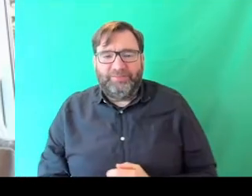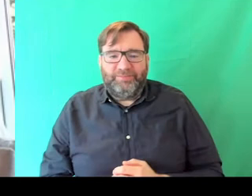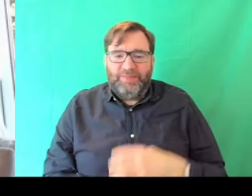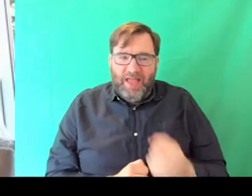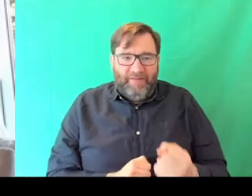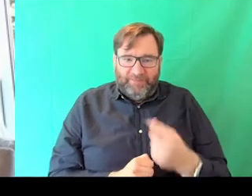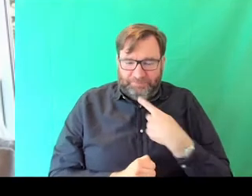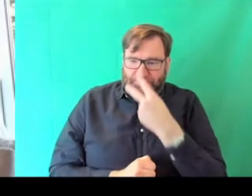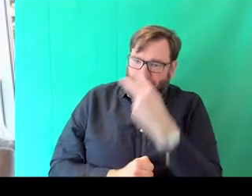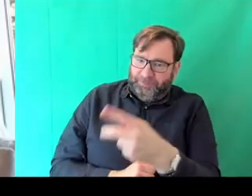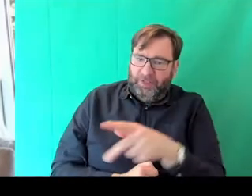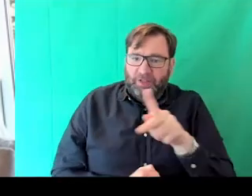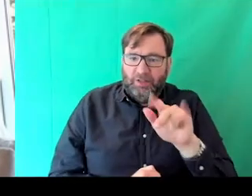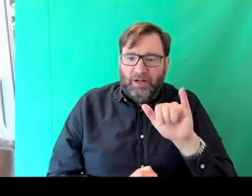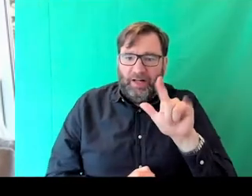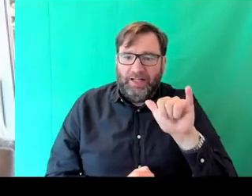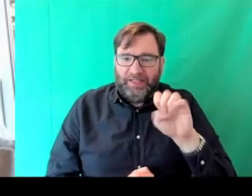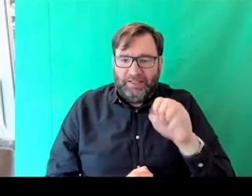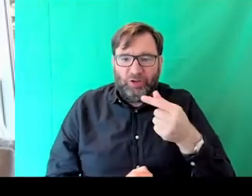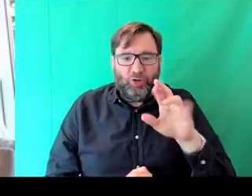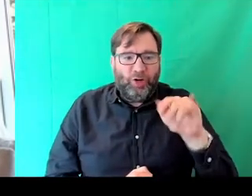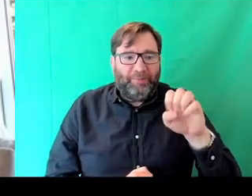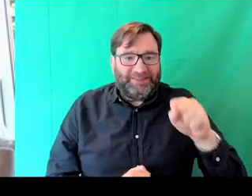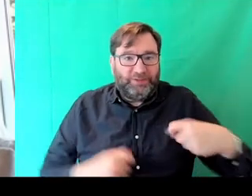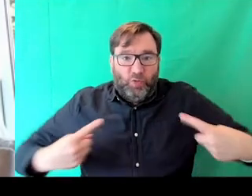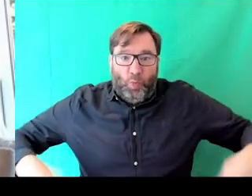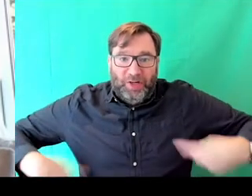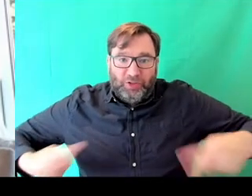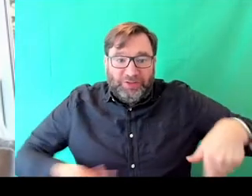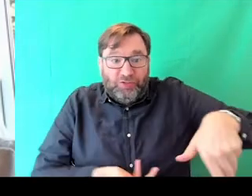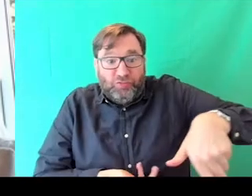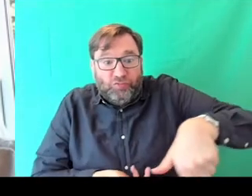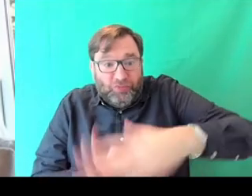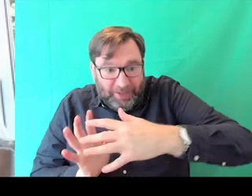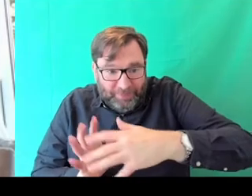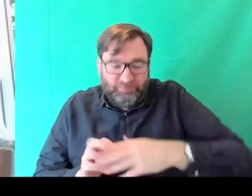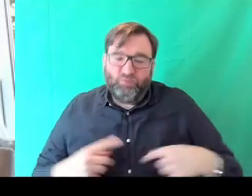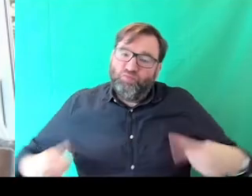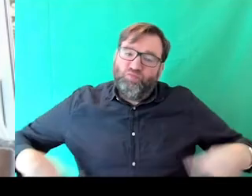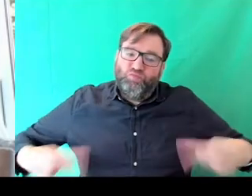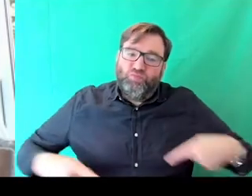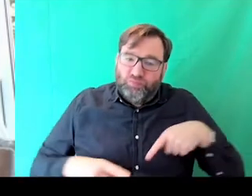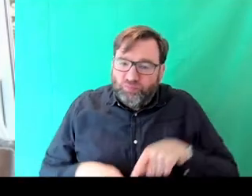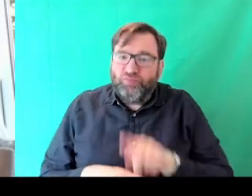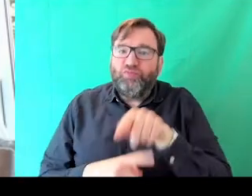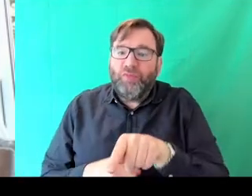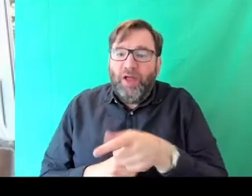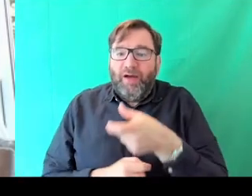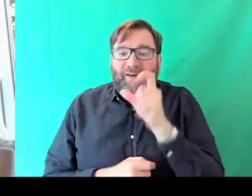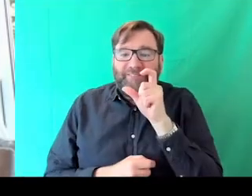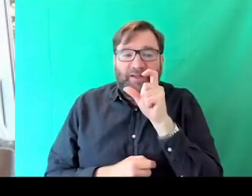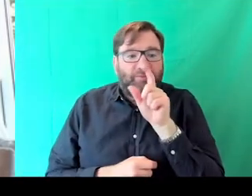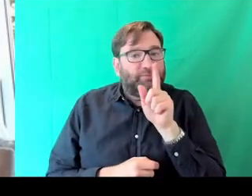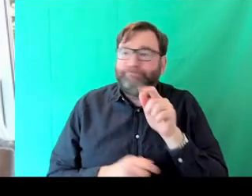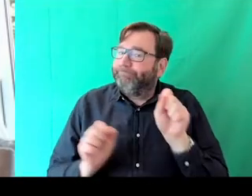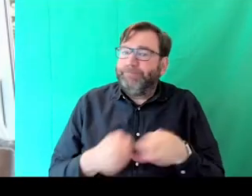doorway. You're all Paralympians, but you also live and work in a world that's not generally designed for disabled people. Talk to us about